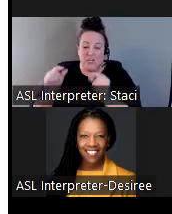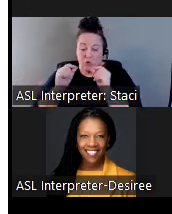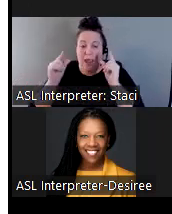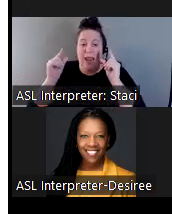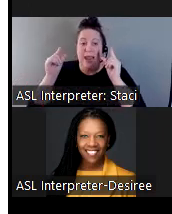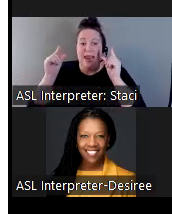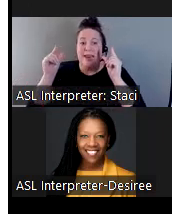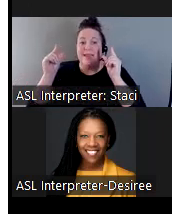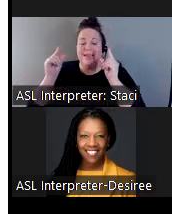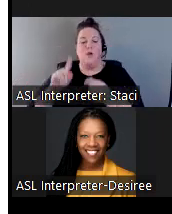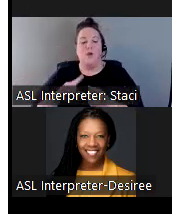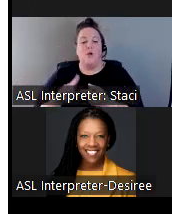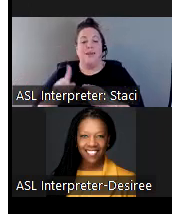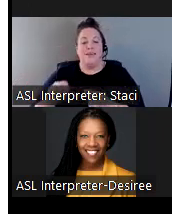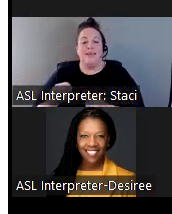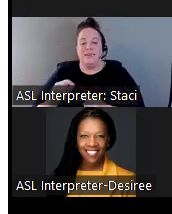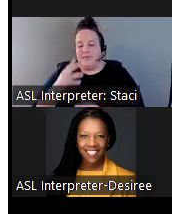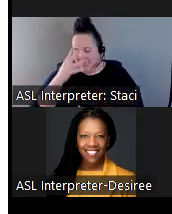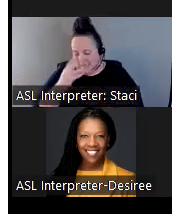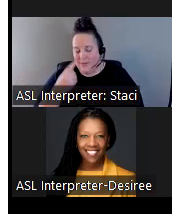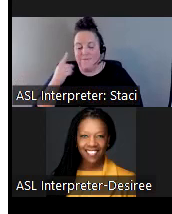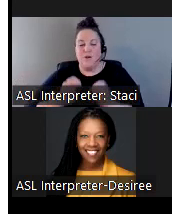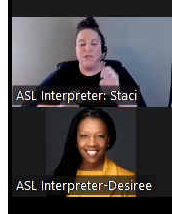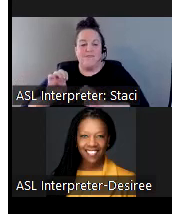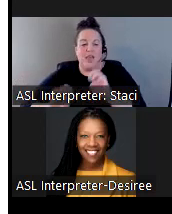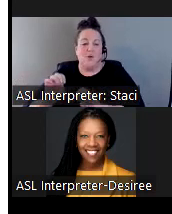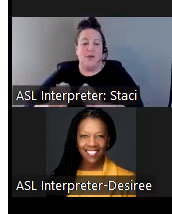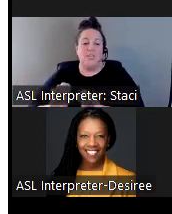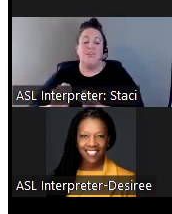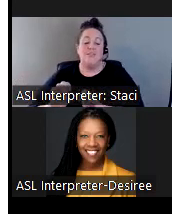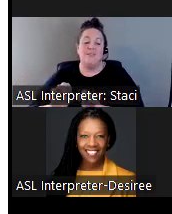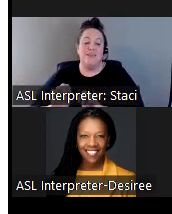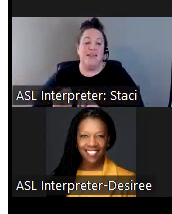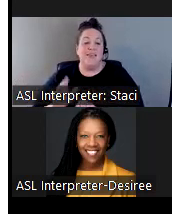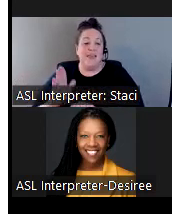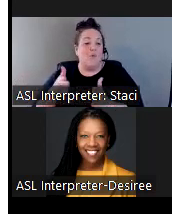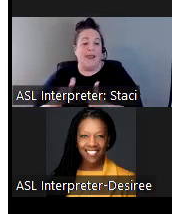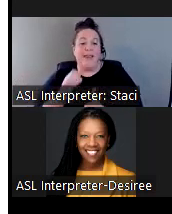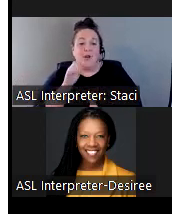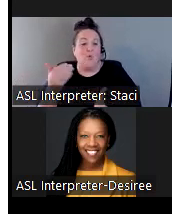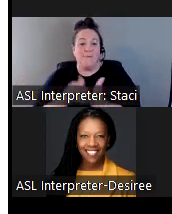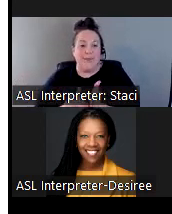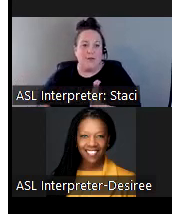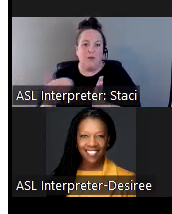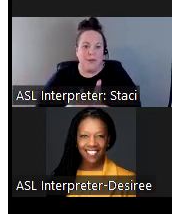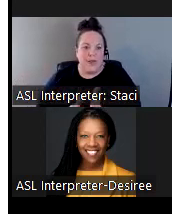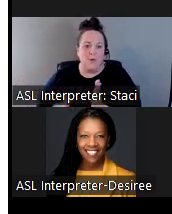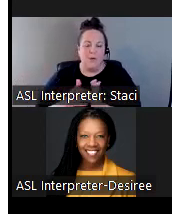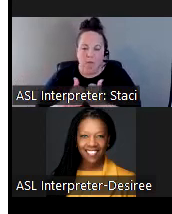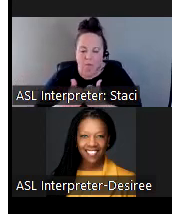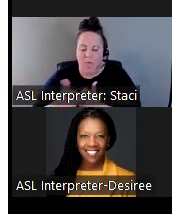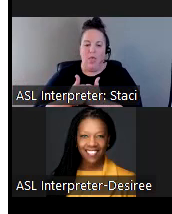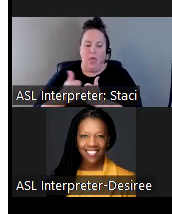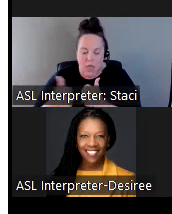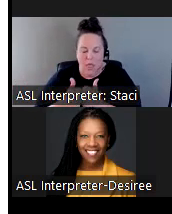because when they get there, we need them sleeping for the evaluation. That way, there's no repeat visit because the